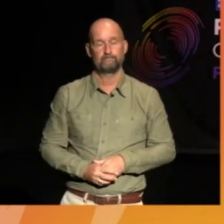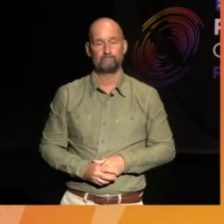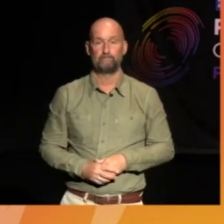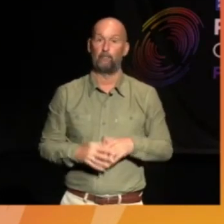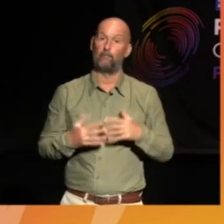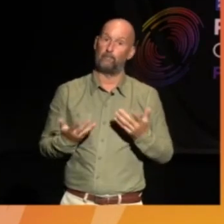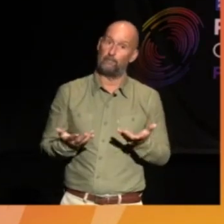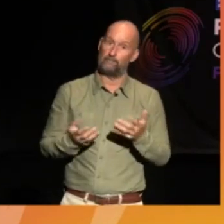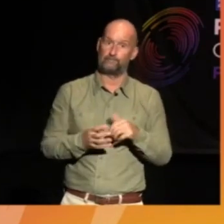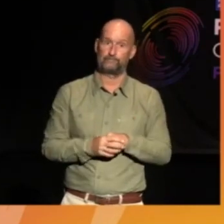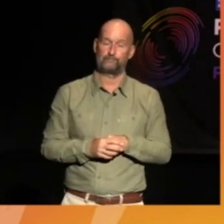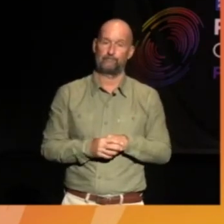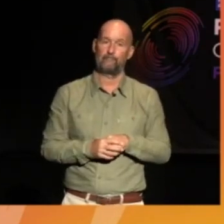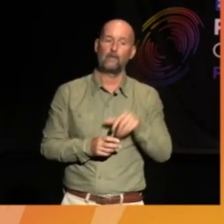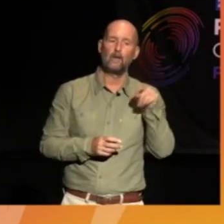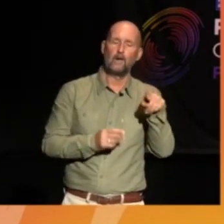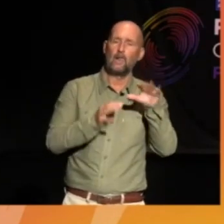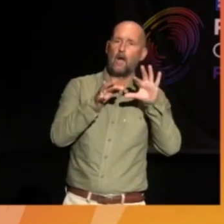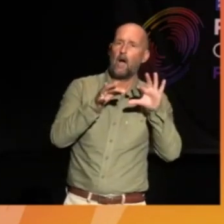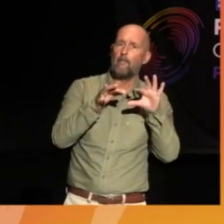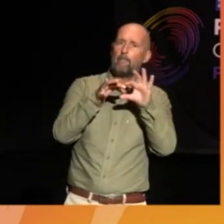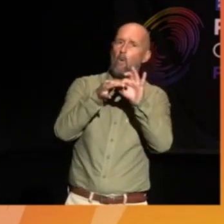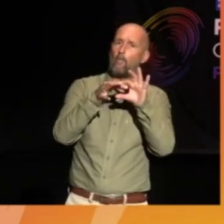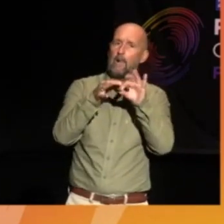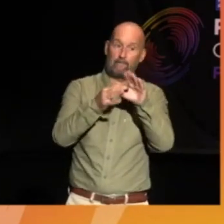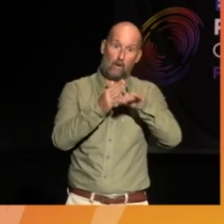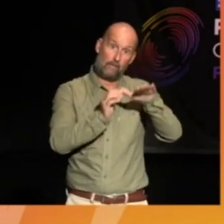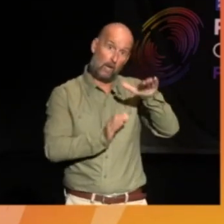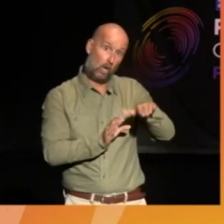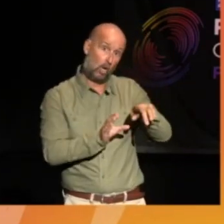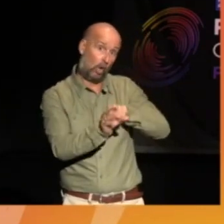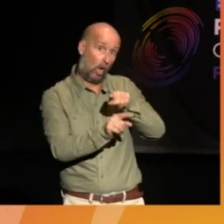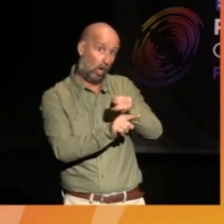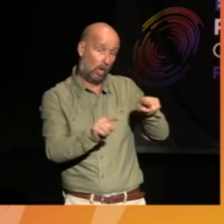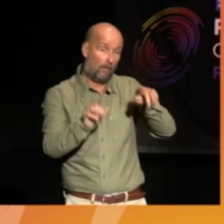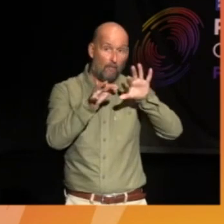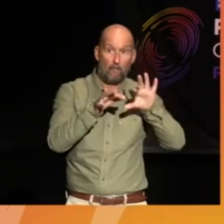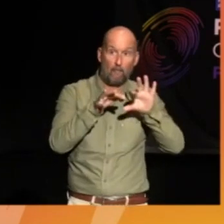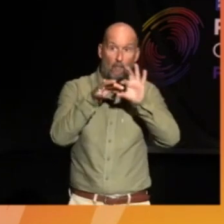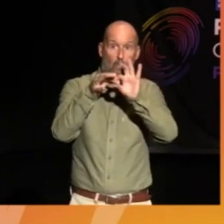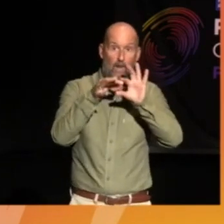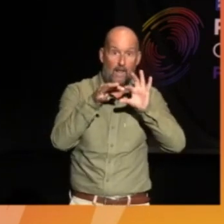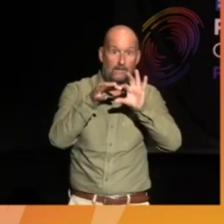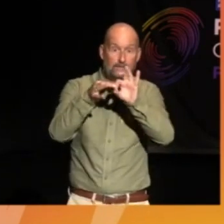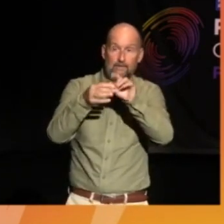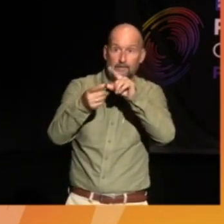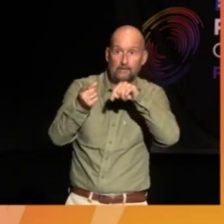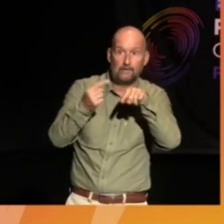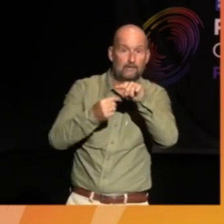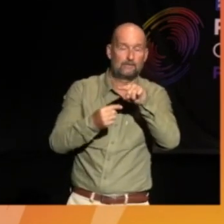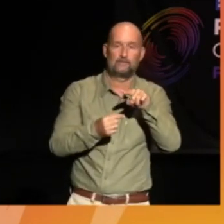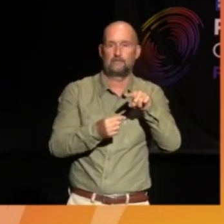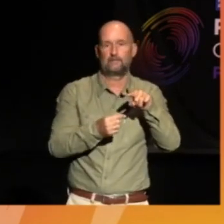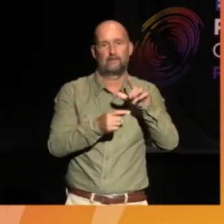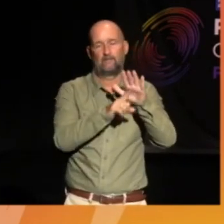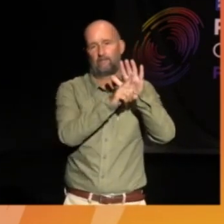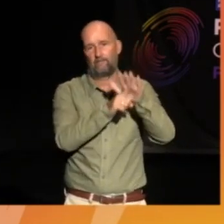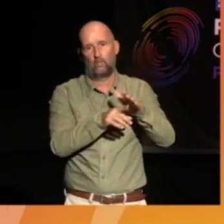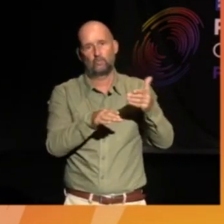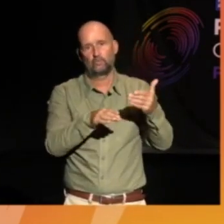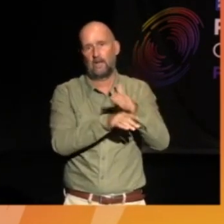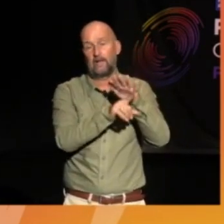Well, the mobilization of young people in the fight against child labor is very